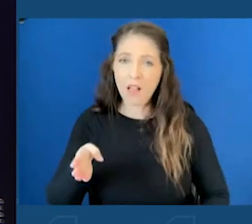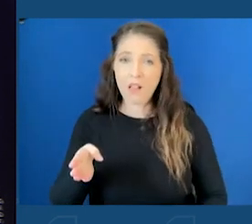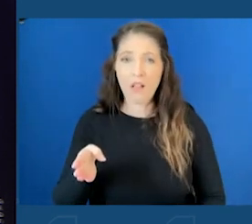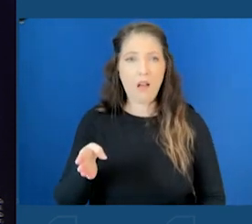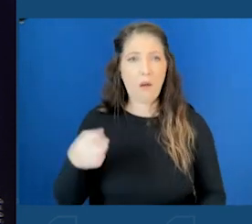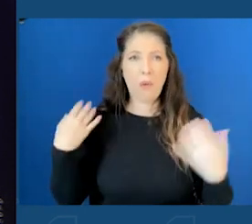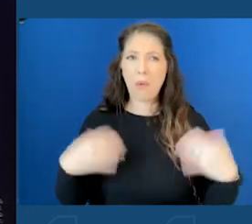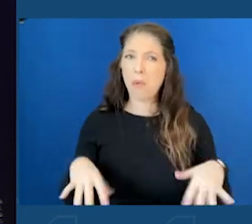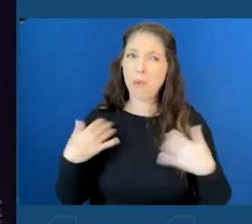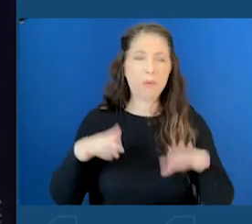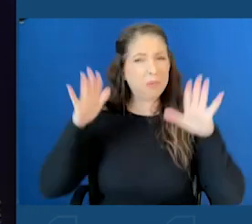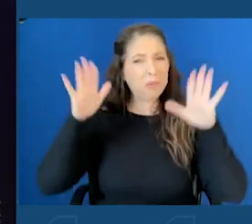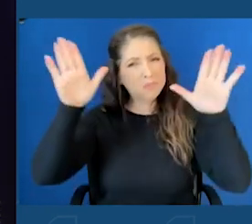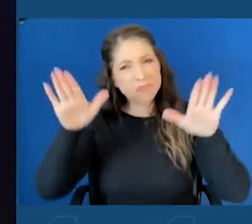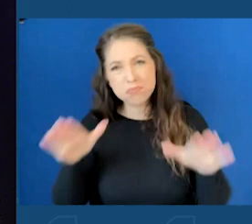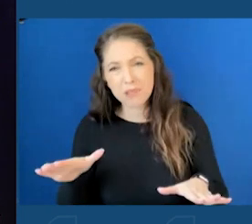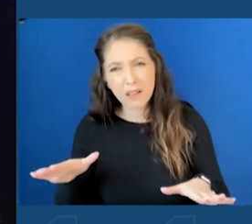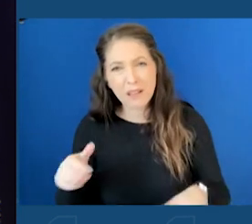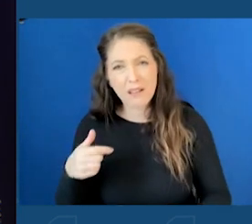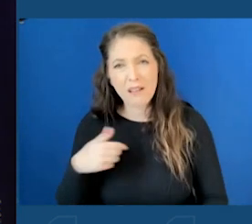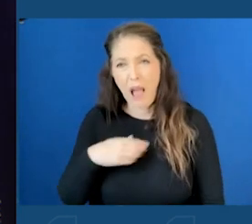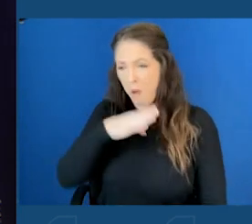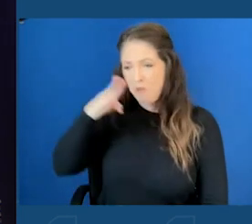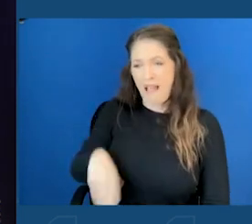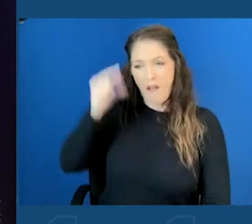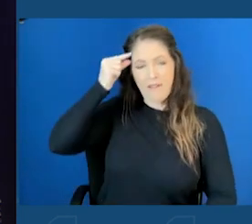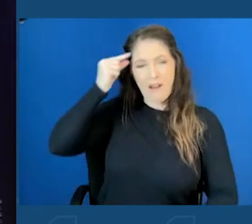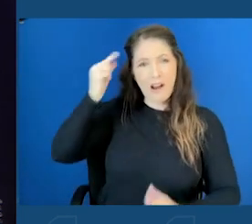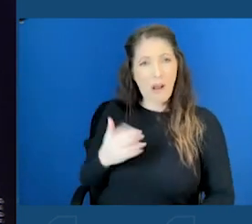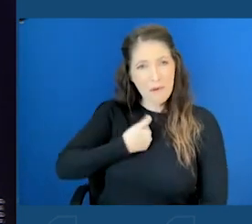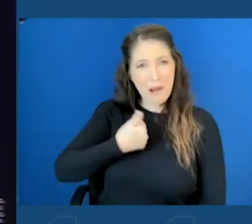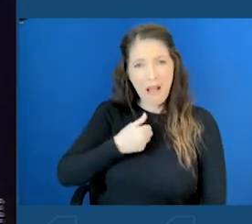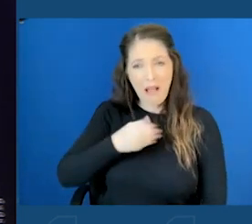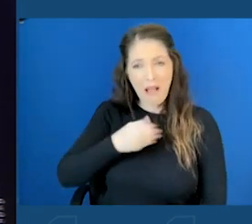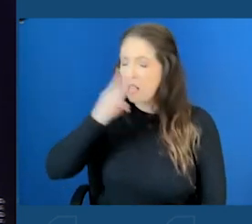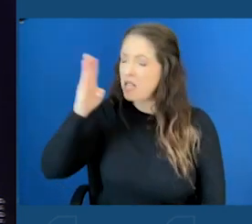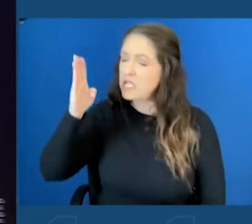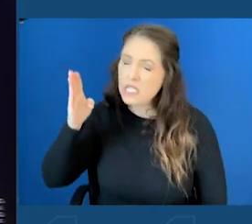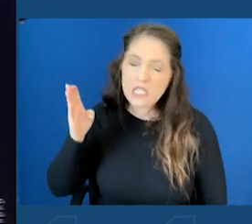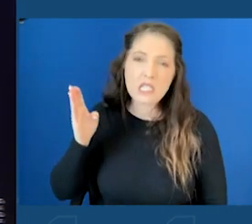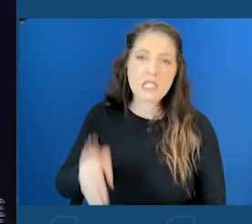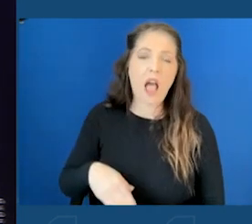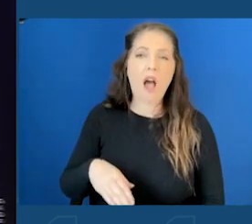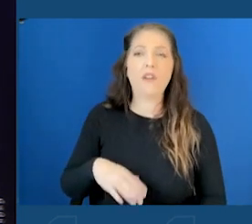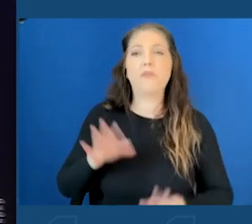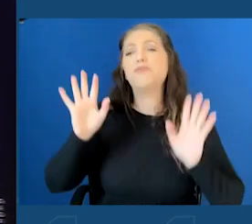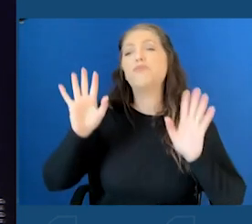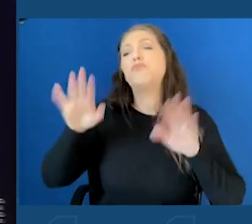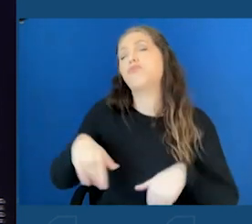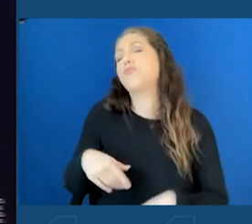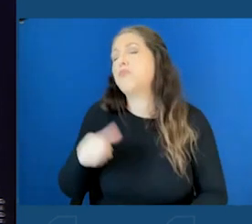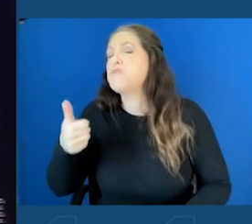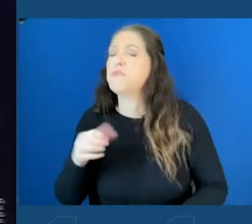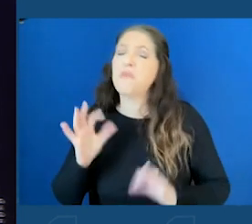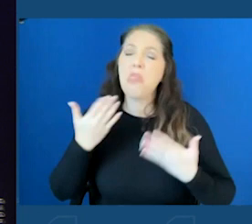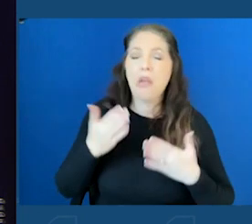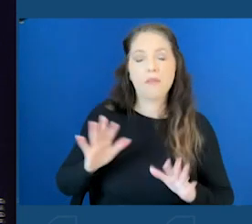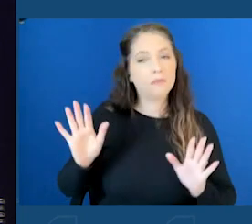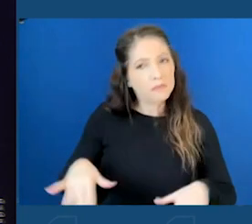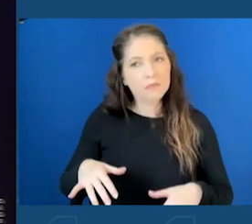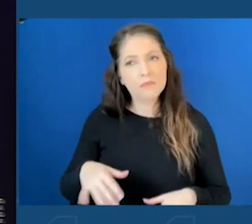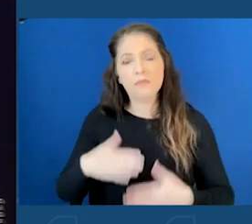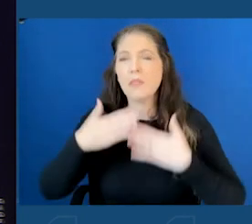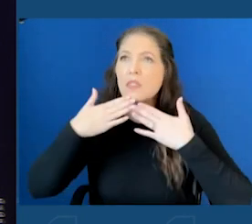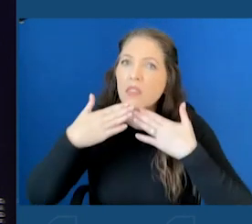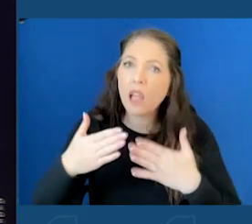extraordinary. And I will never, as your governor, ever take that for granted, what you're willing to do for all of us. So on behalf of 20 million New